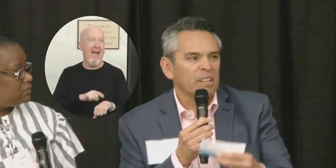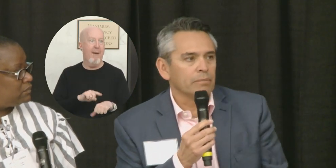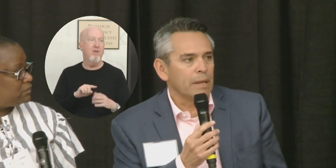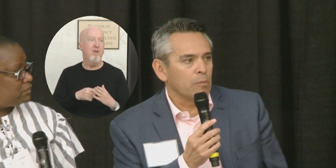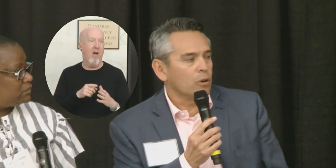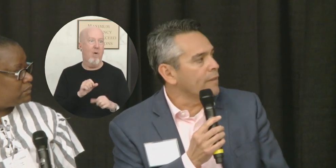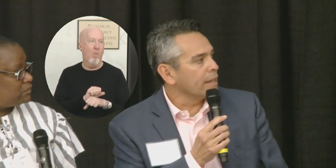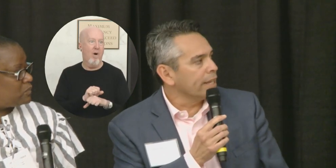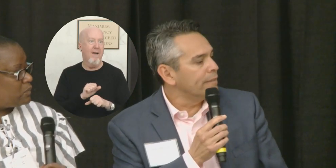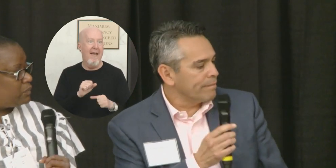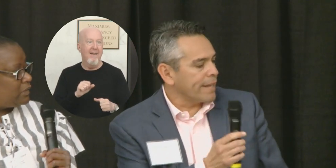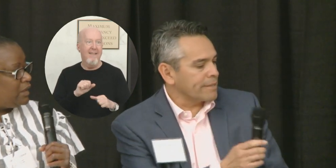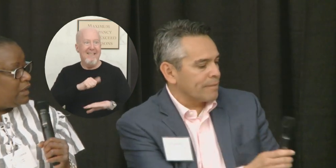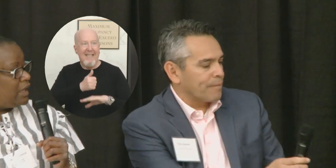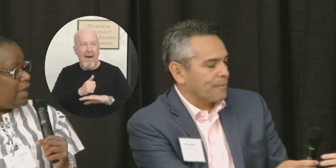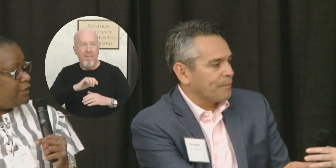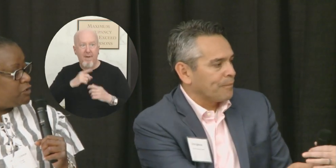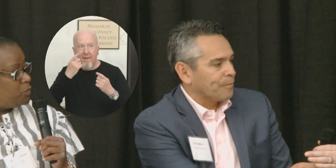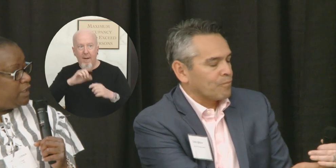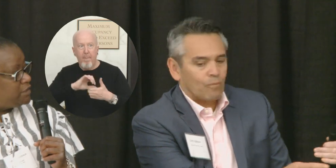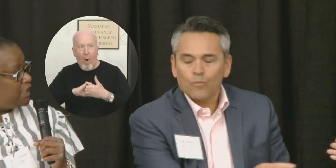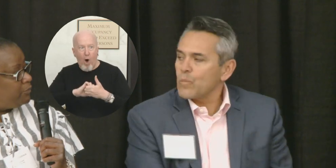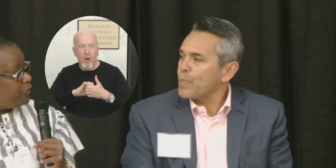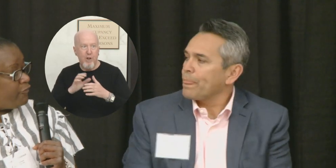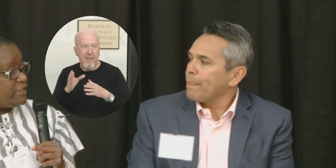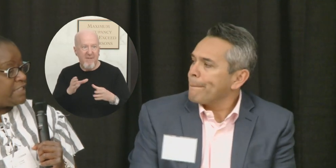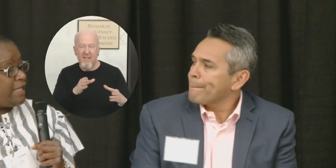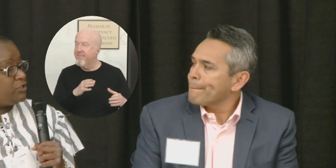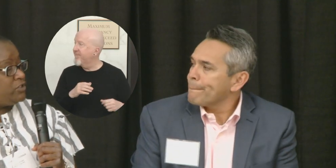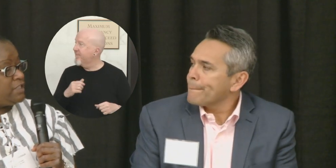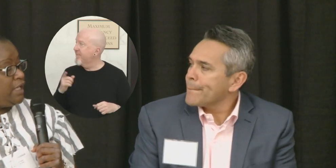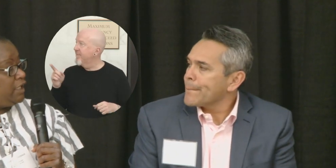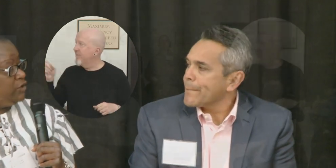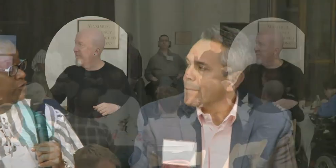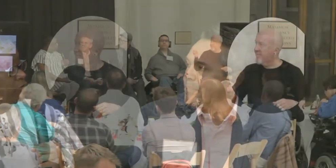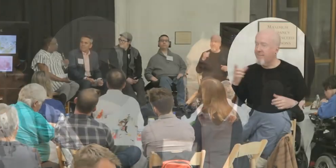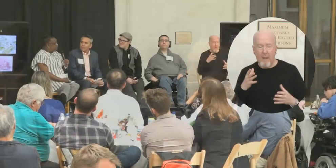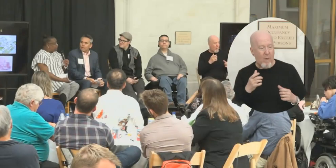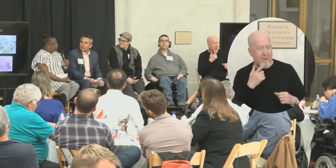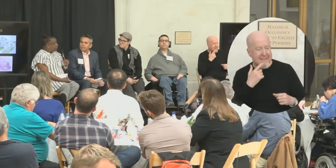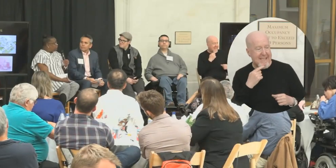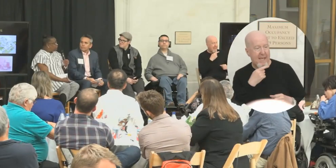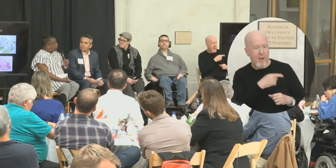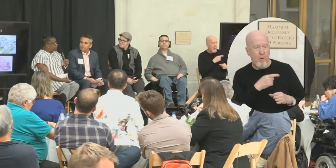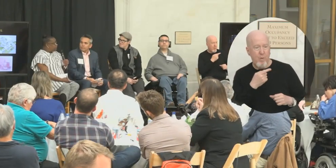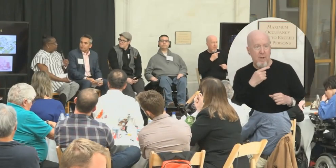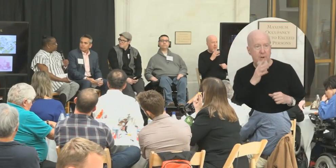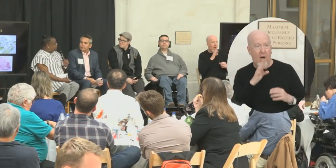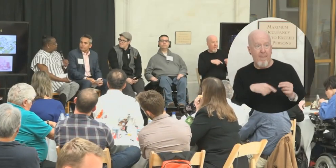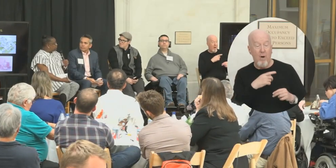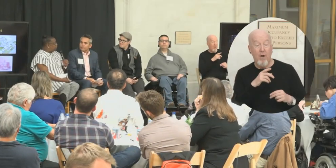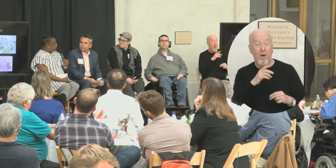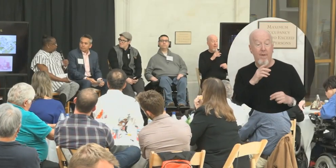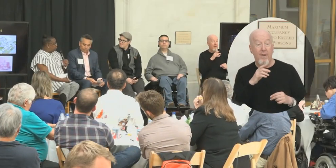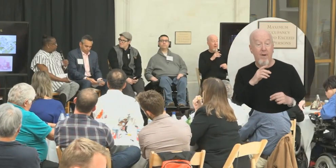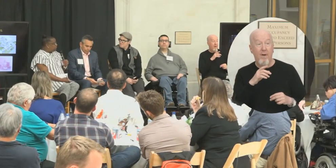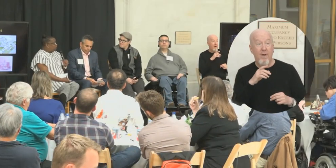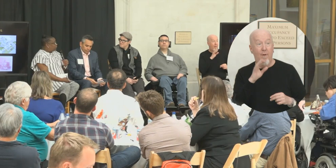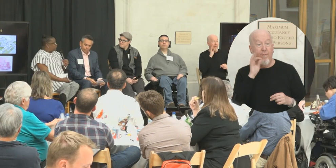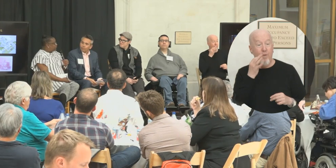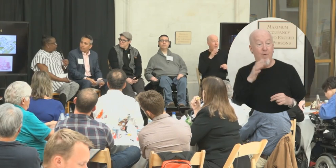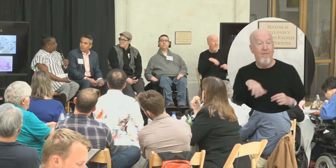I could talk about maybe more of that later. I just wanted to preface that, as you said, in the Fruitvale, your resiliency is new to